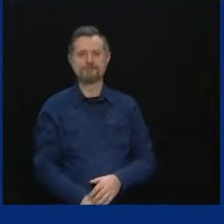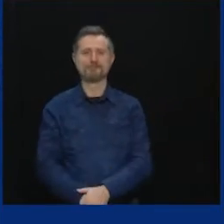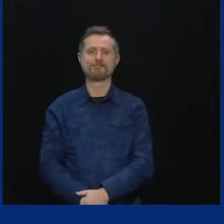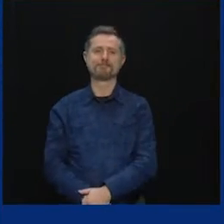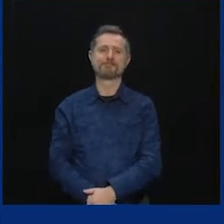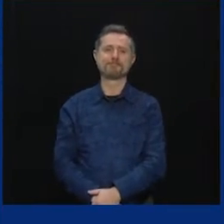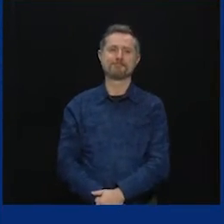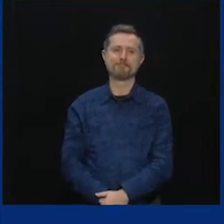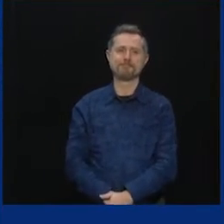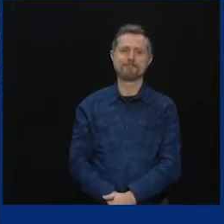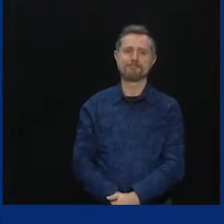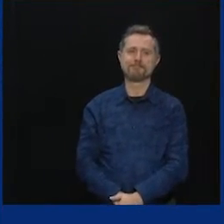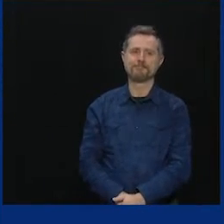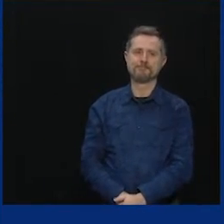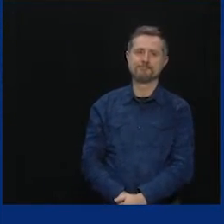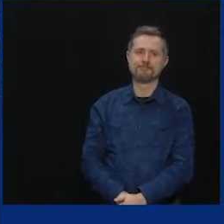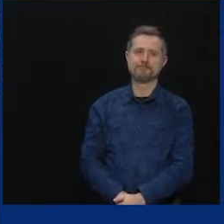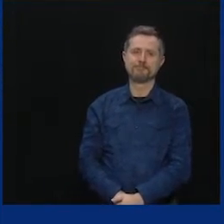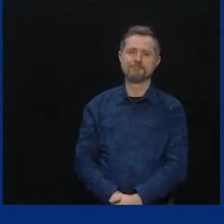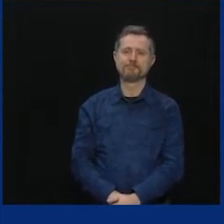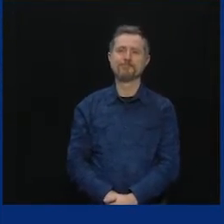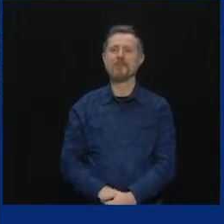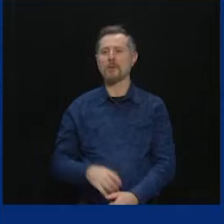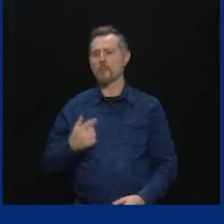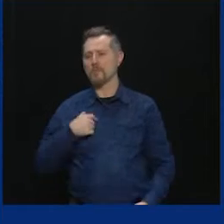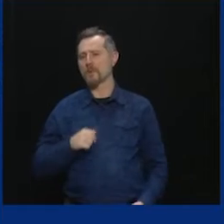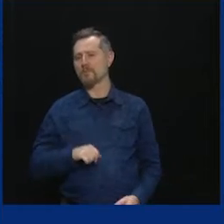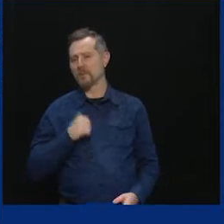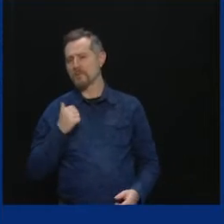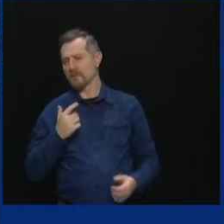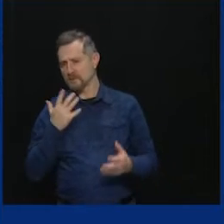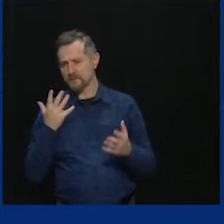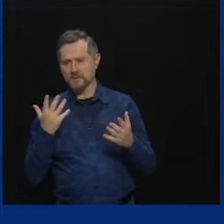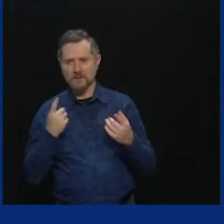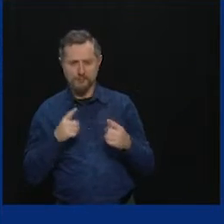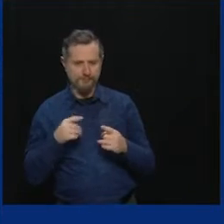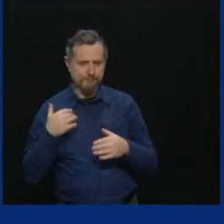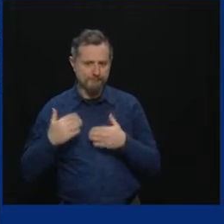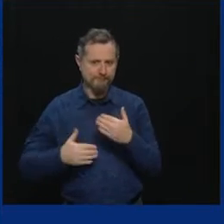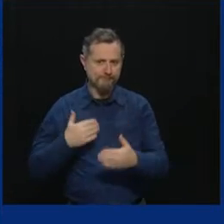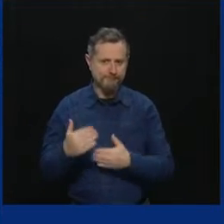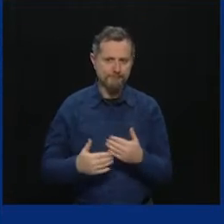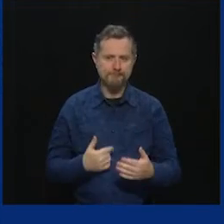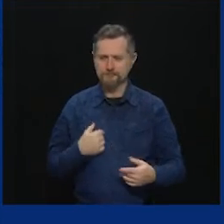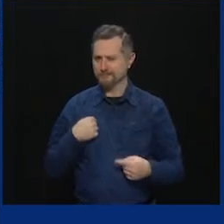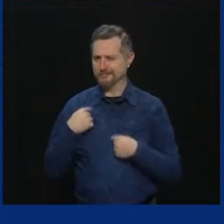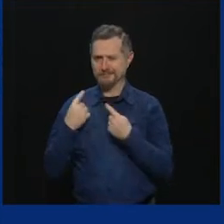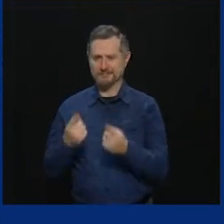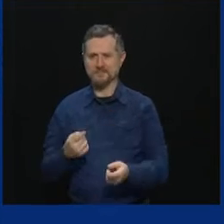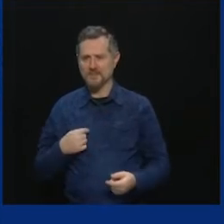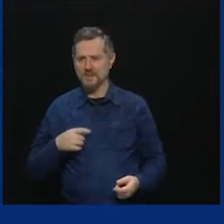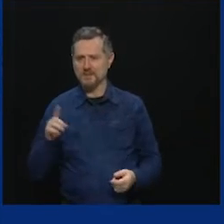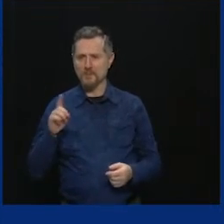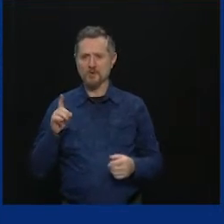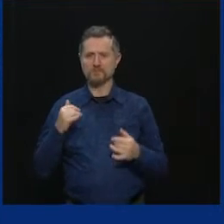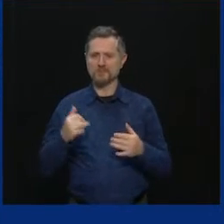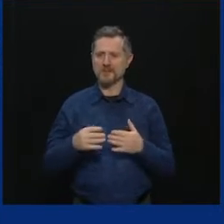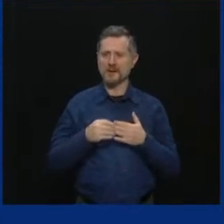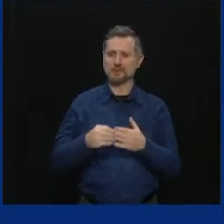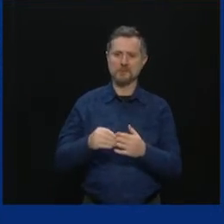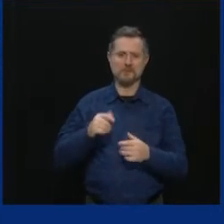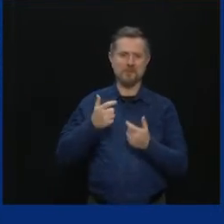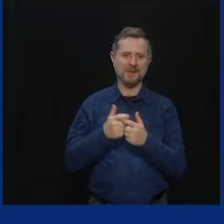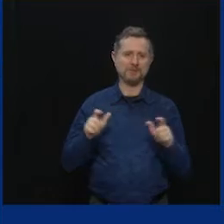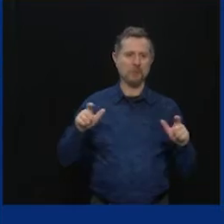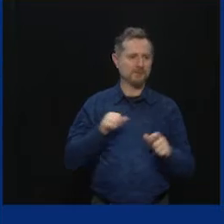We are proud of what's happened since we have taken the majority in New York State.